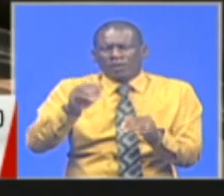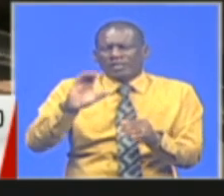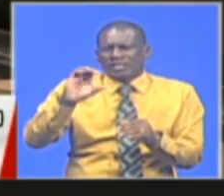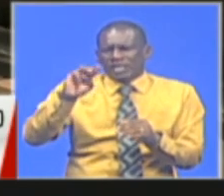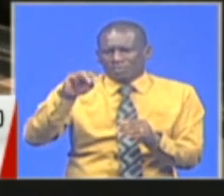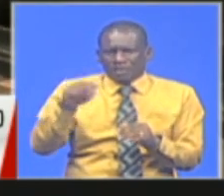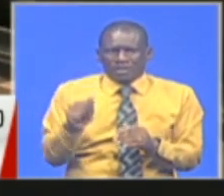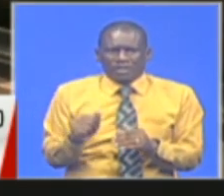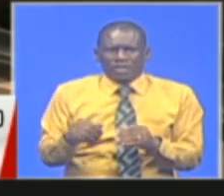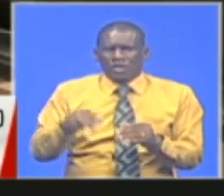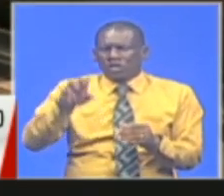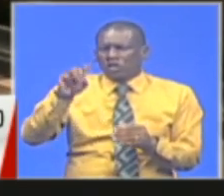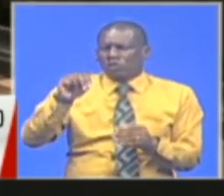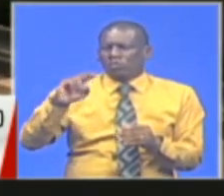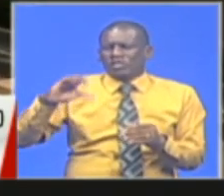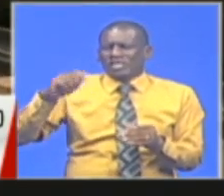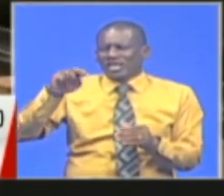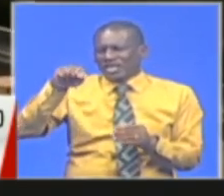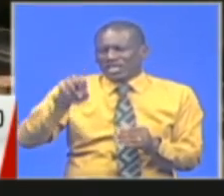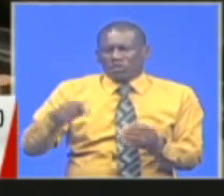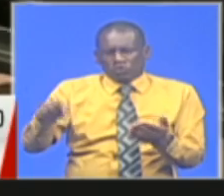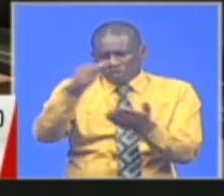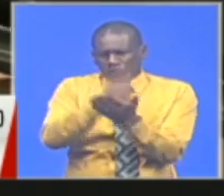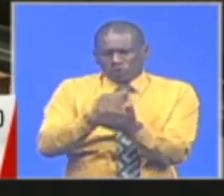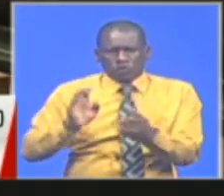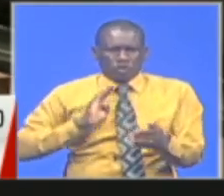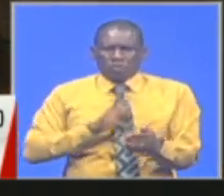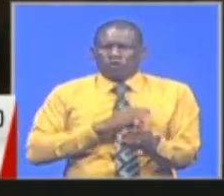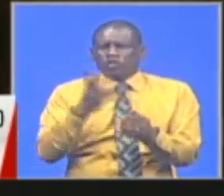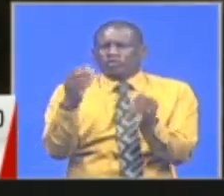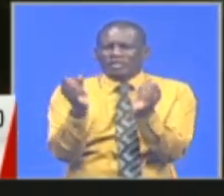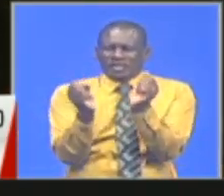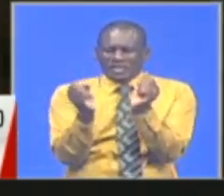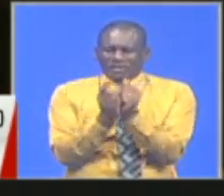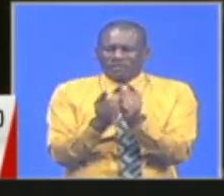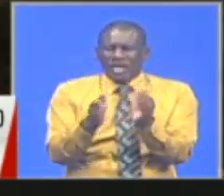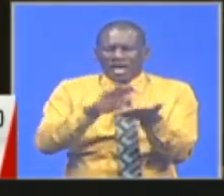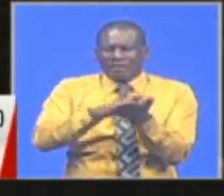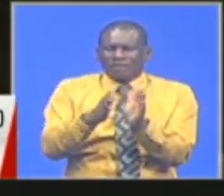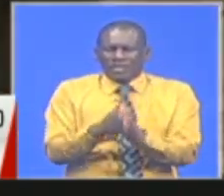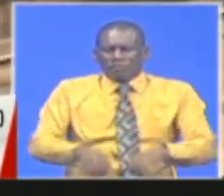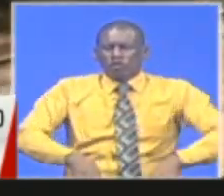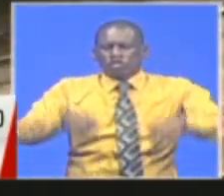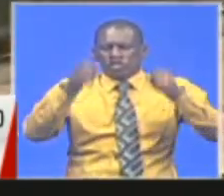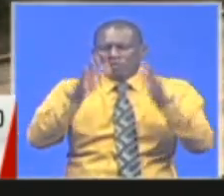Authority. Mushene was appointed to the board in January 2011 and became chairman in February the following year.